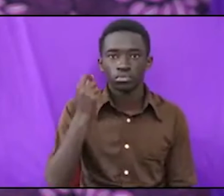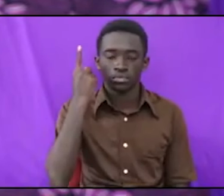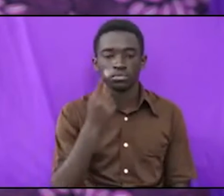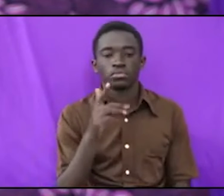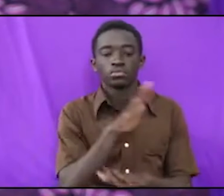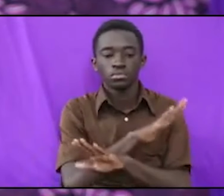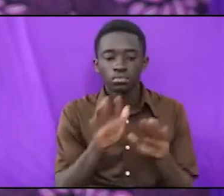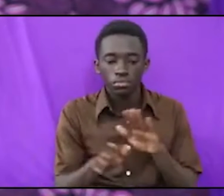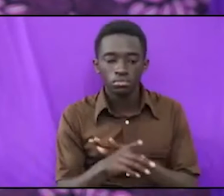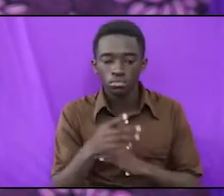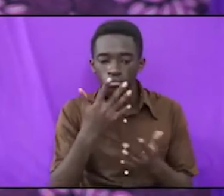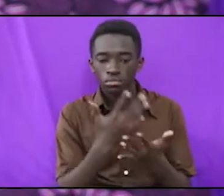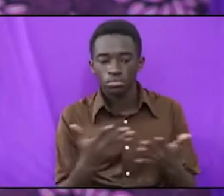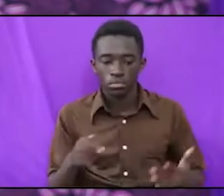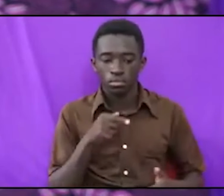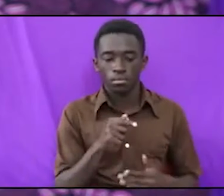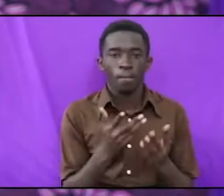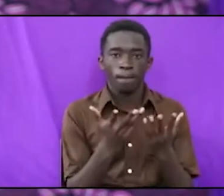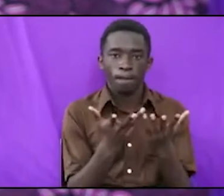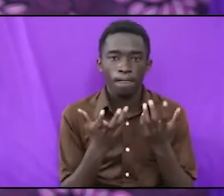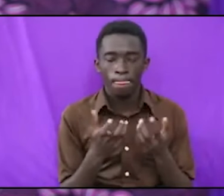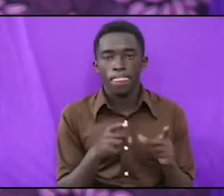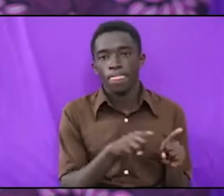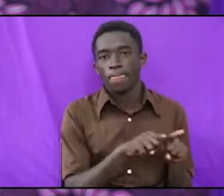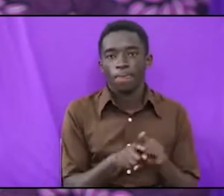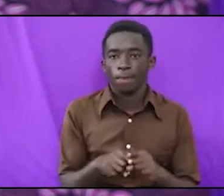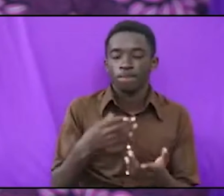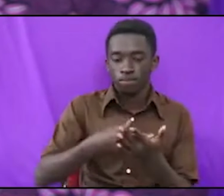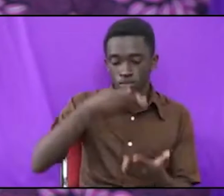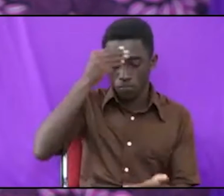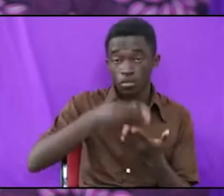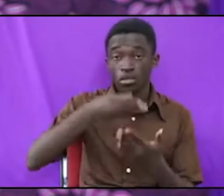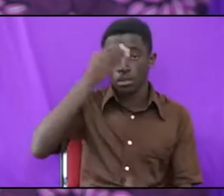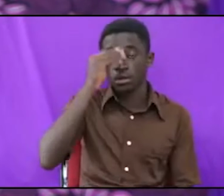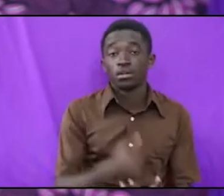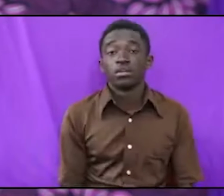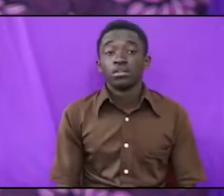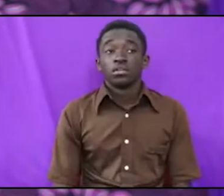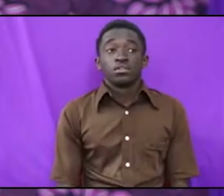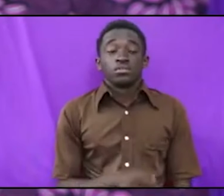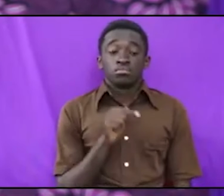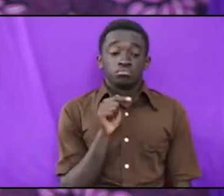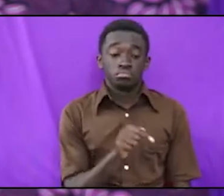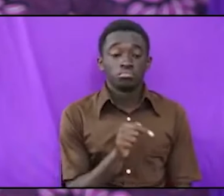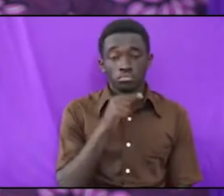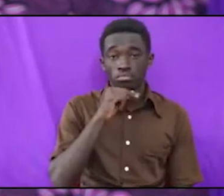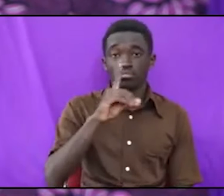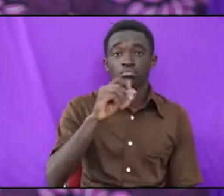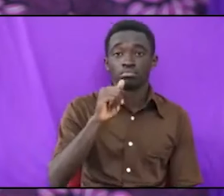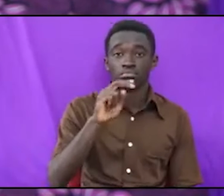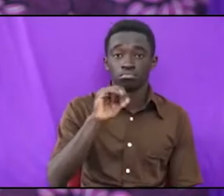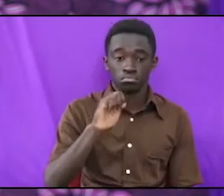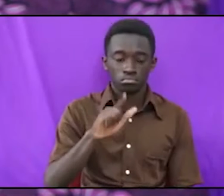of literature and learning. And Daniel could understand visions and